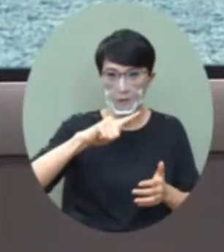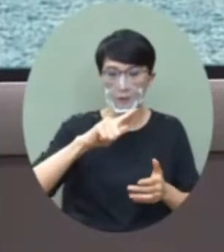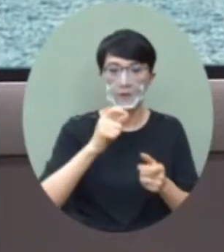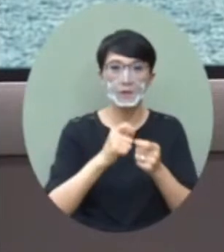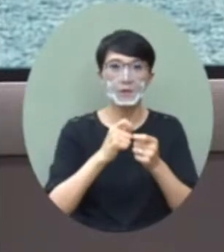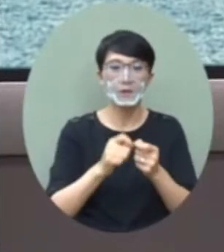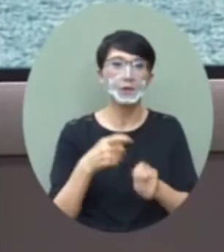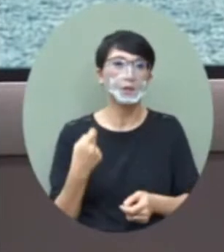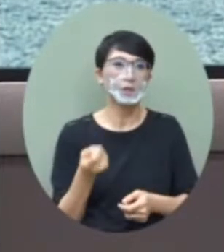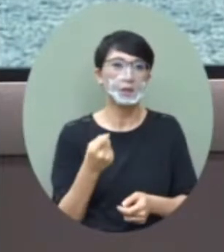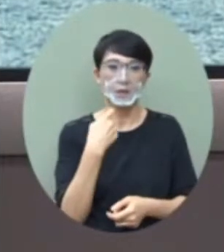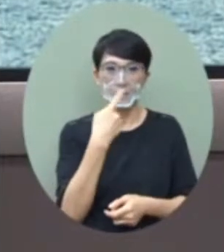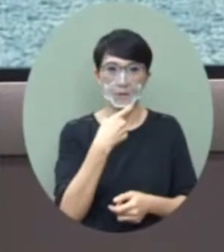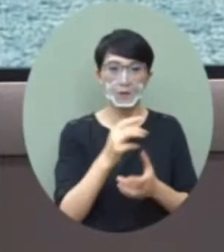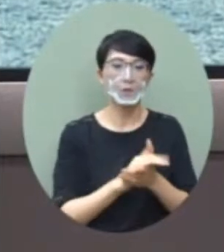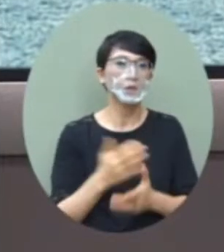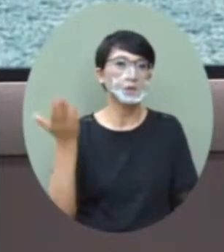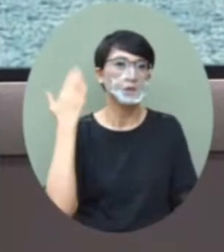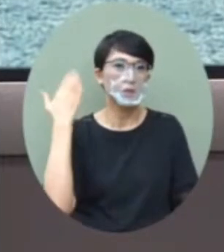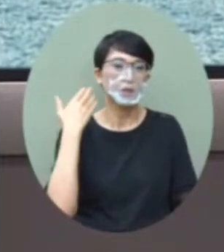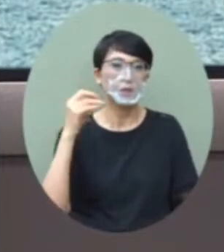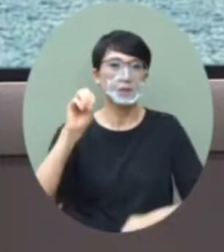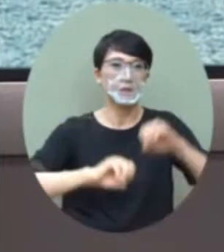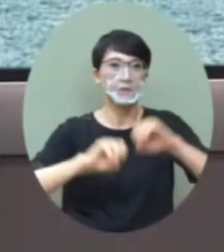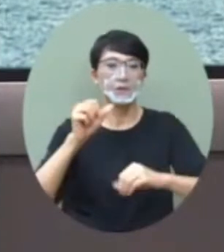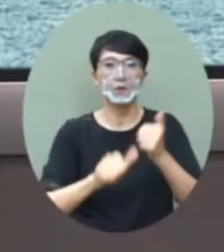months. The recommendation